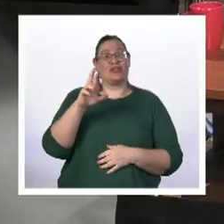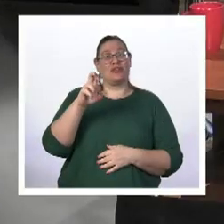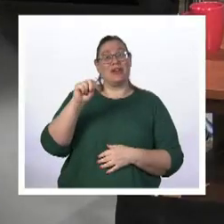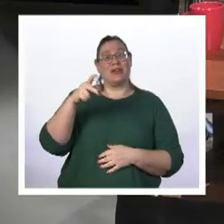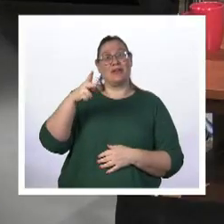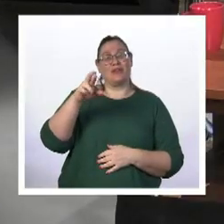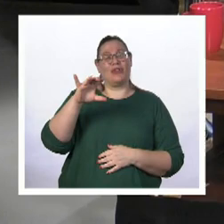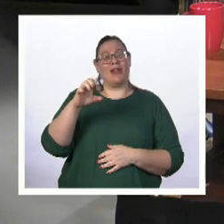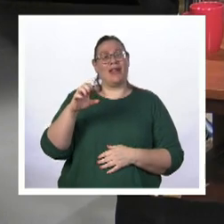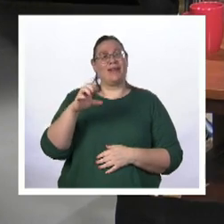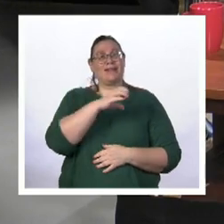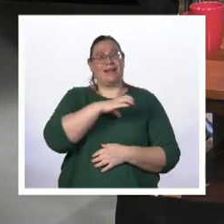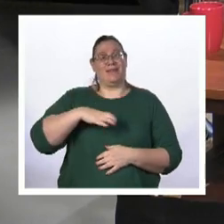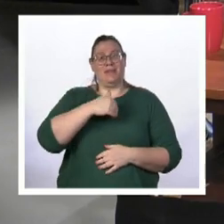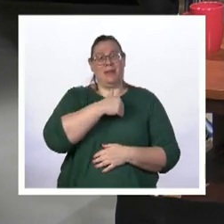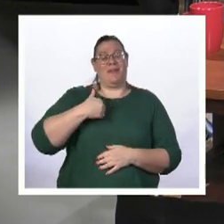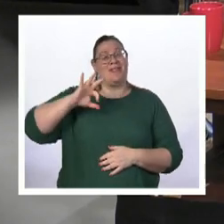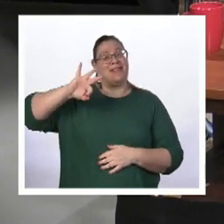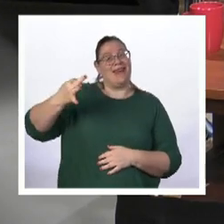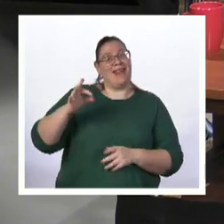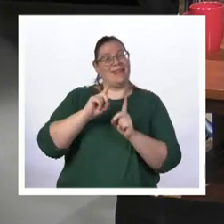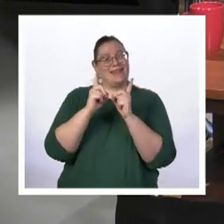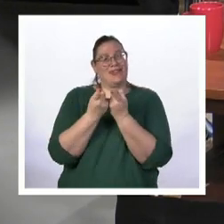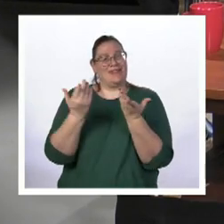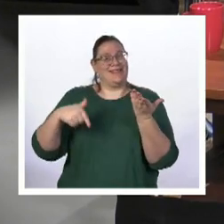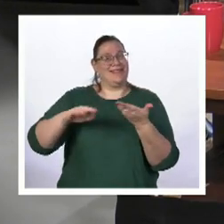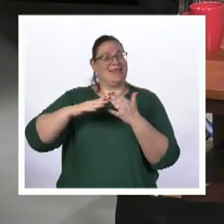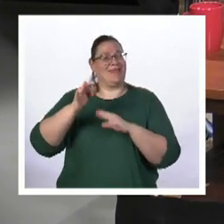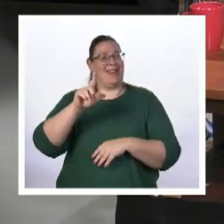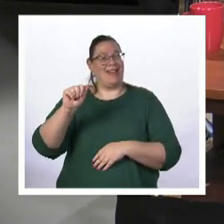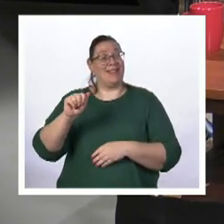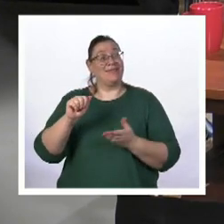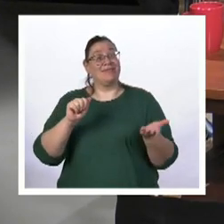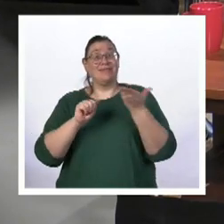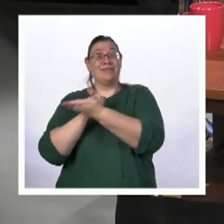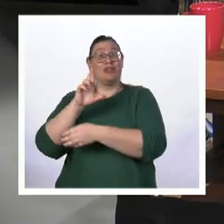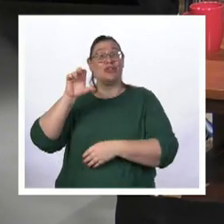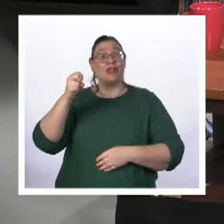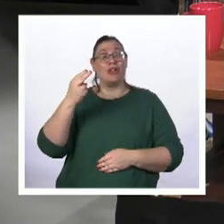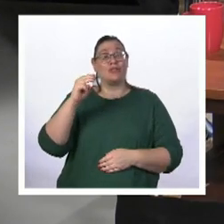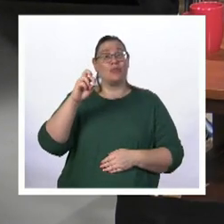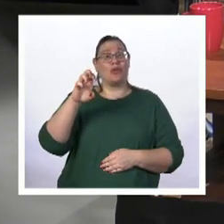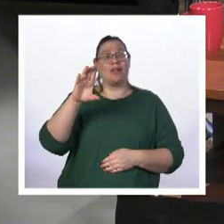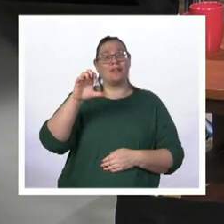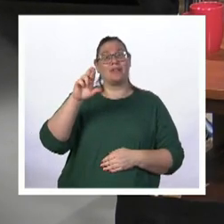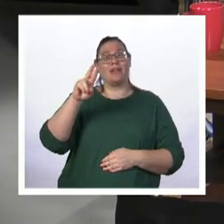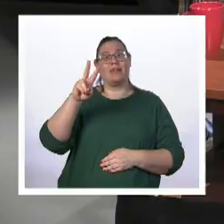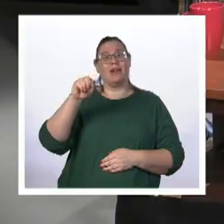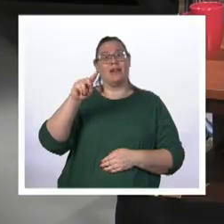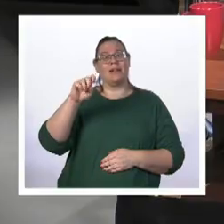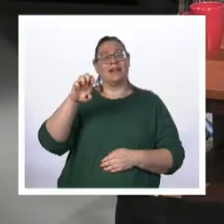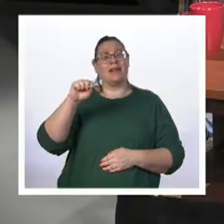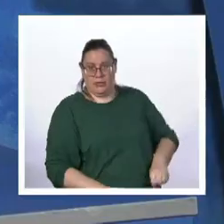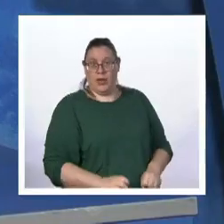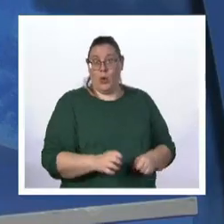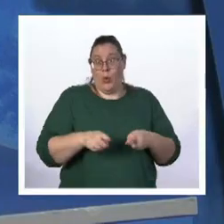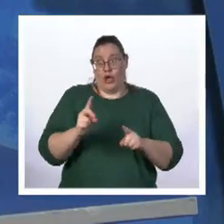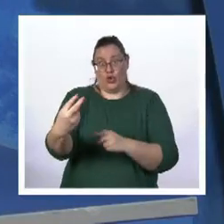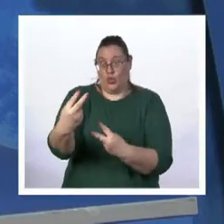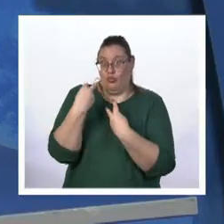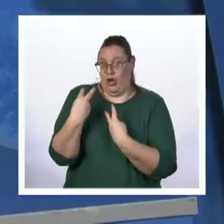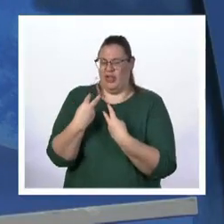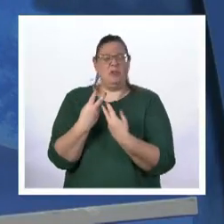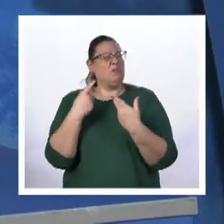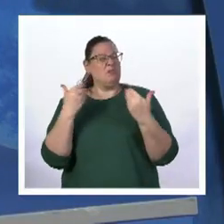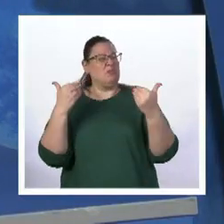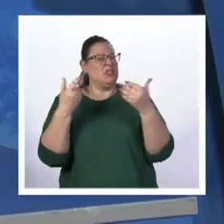council member for 9th District here in the city of Los Angeles, and Rushmore Cervantes from the LA Housing and Community Development. Let's get right